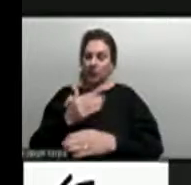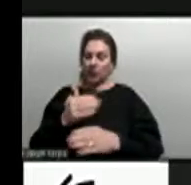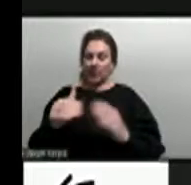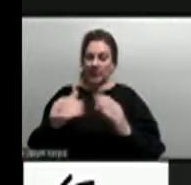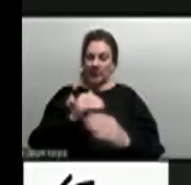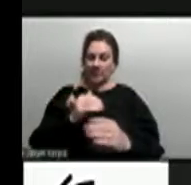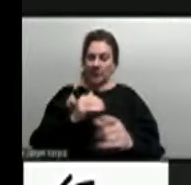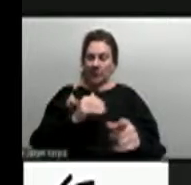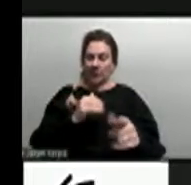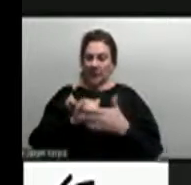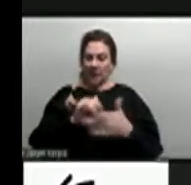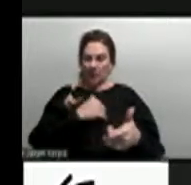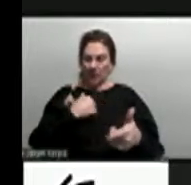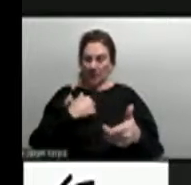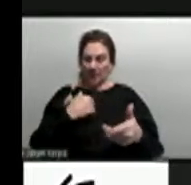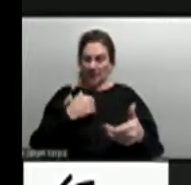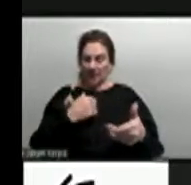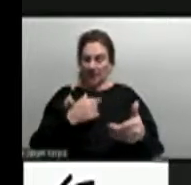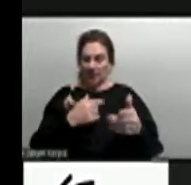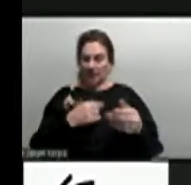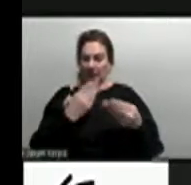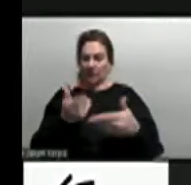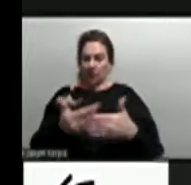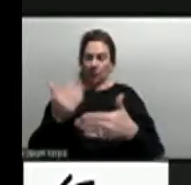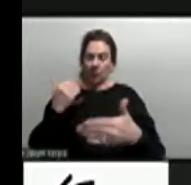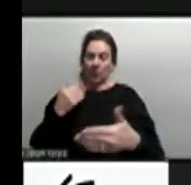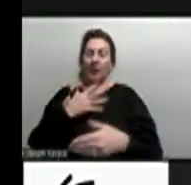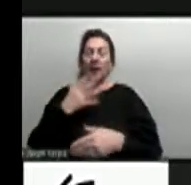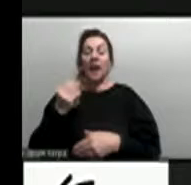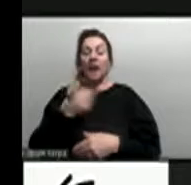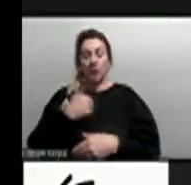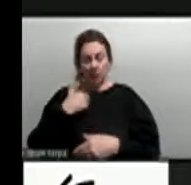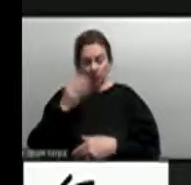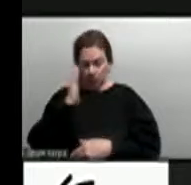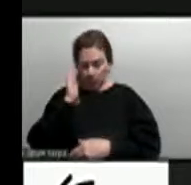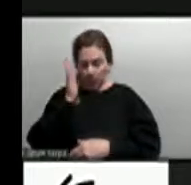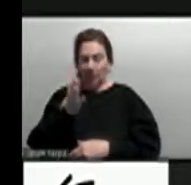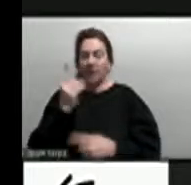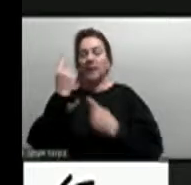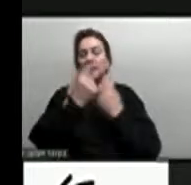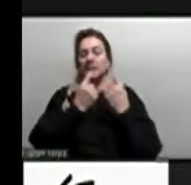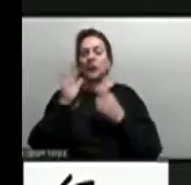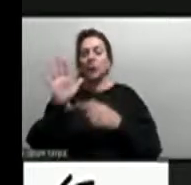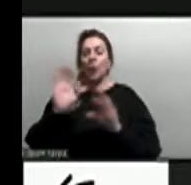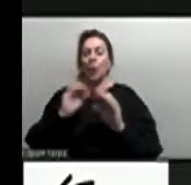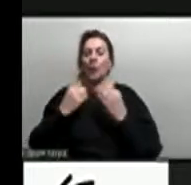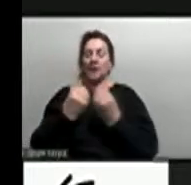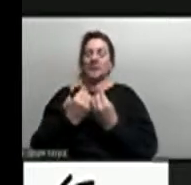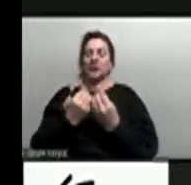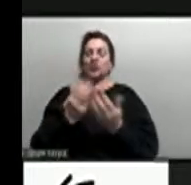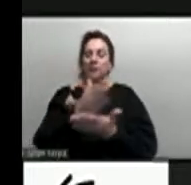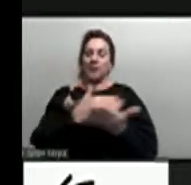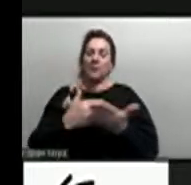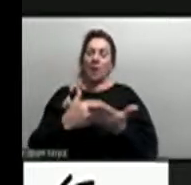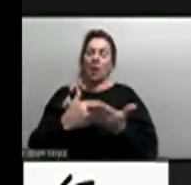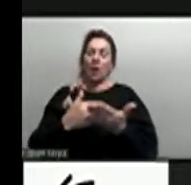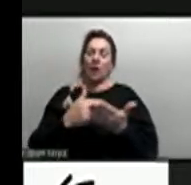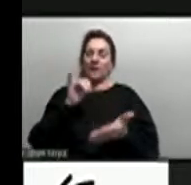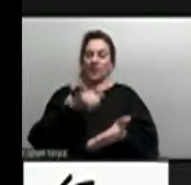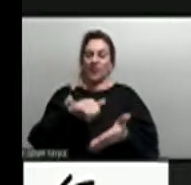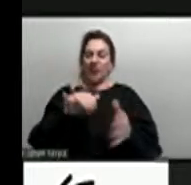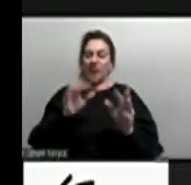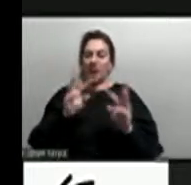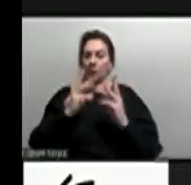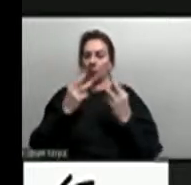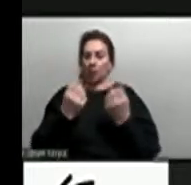in this process. And we will consider your organization or your group for inclusion in that process, because we